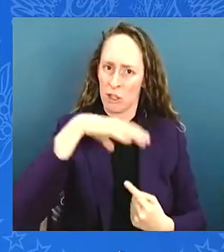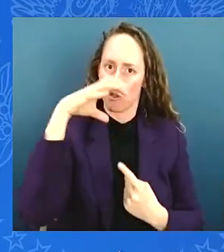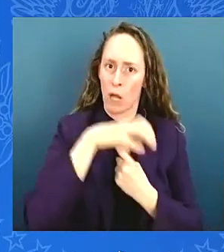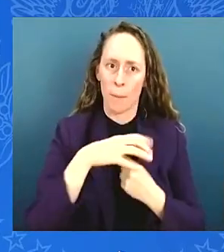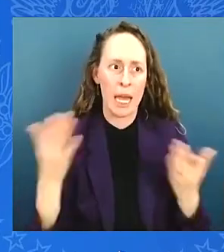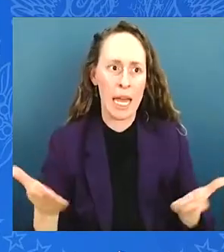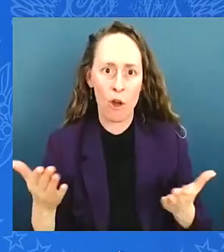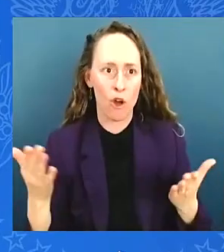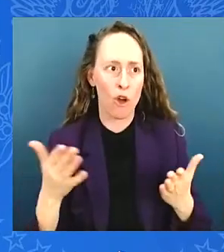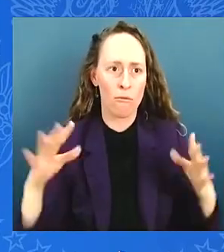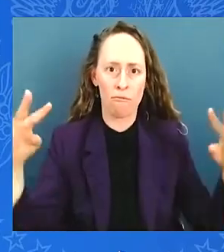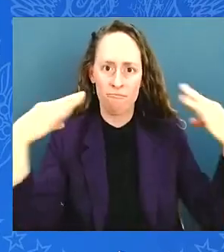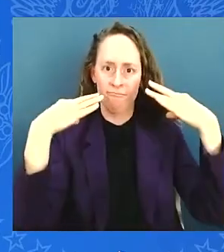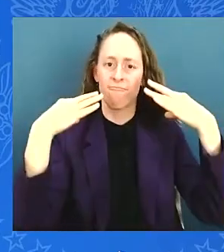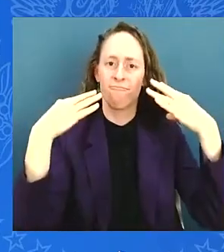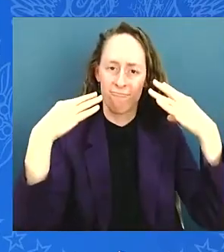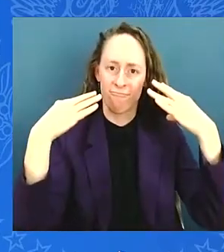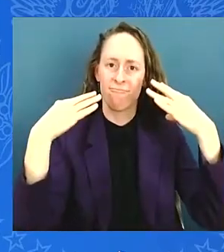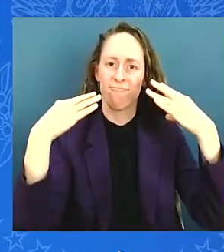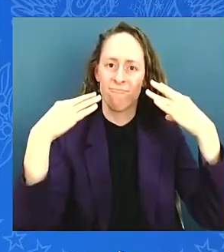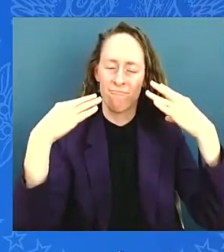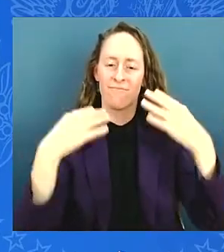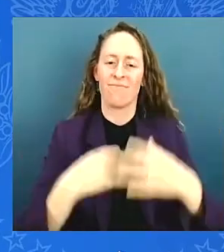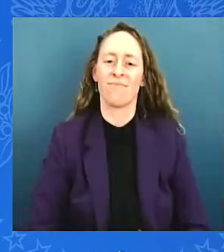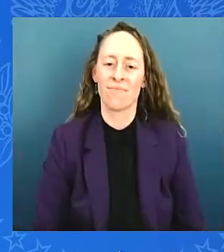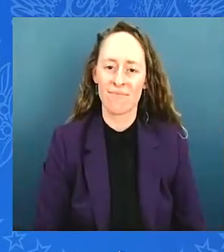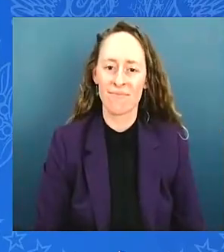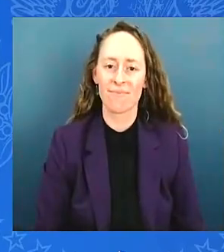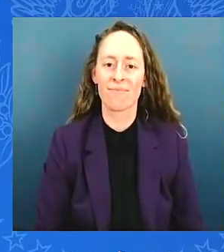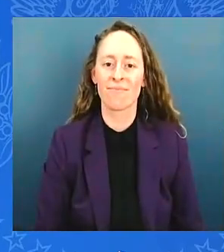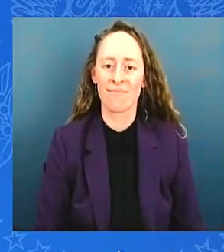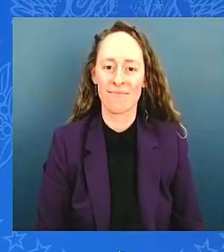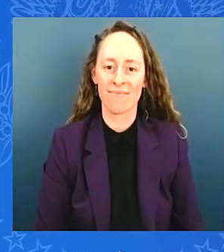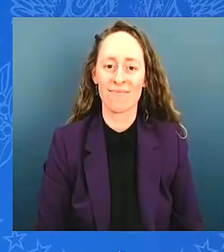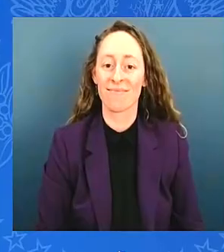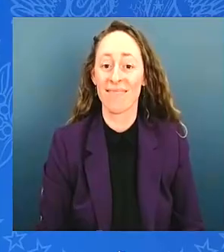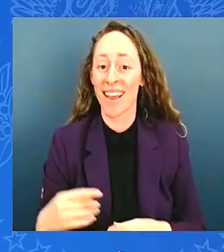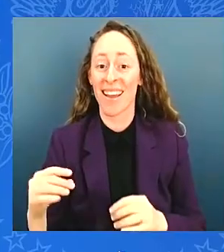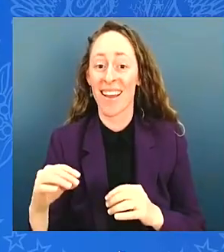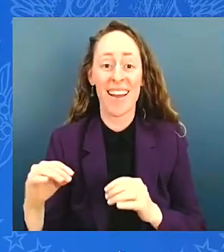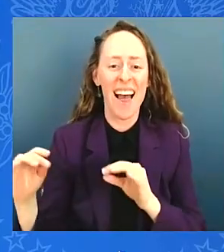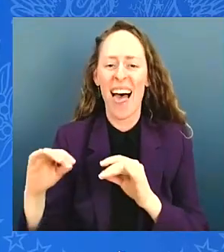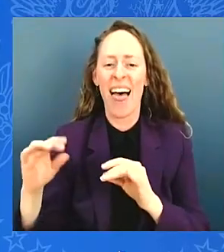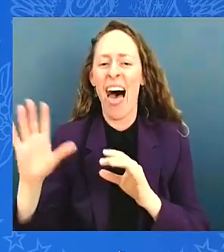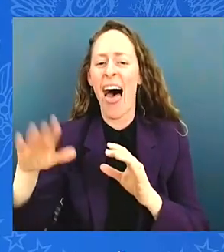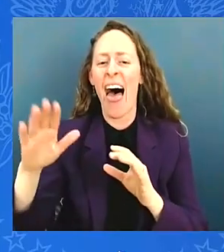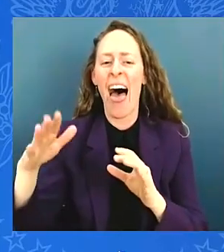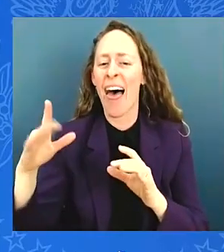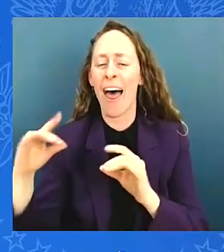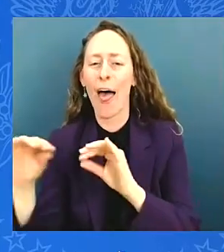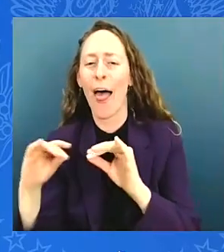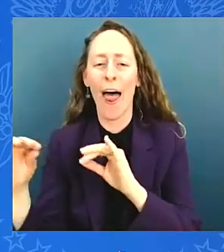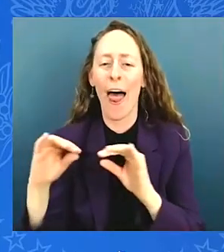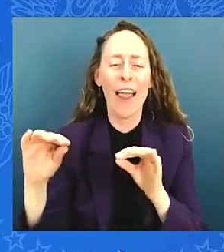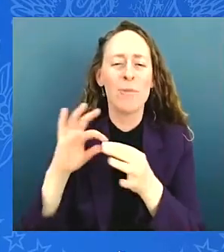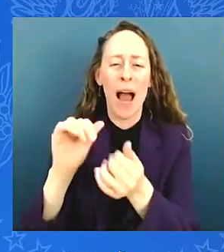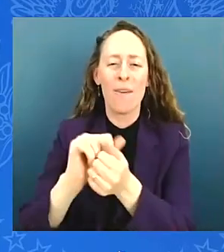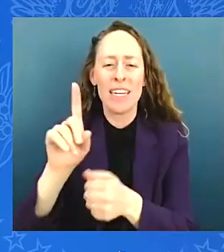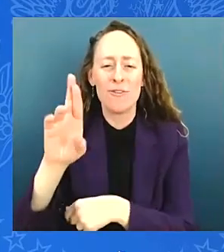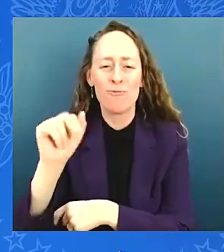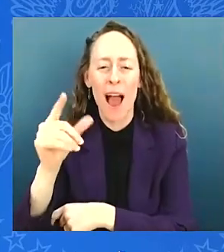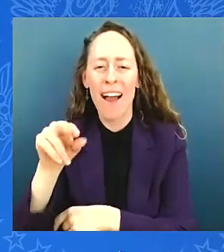Well, it's not just the dragons. I have sharks. I have wolves. Oh. I ride the hot hand. You know, and I